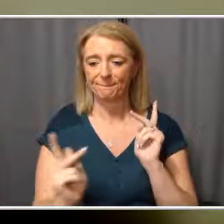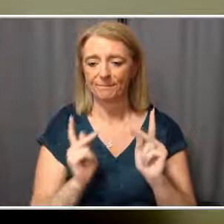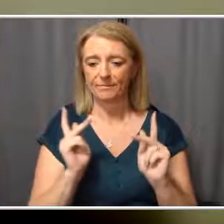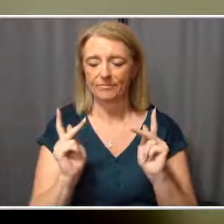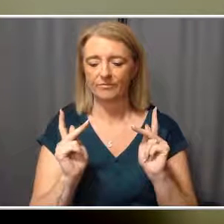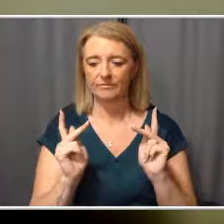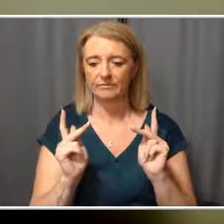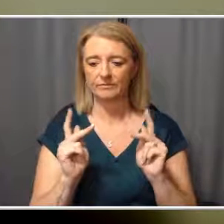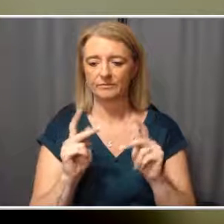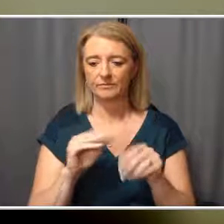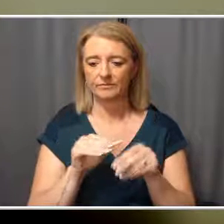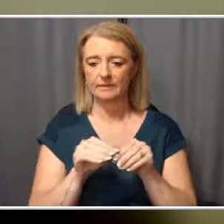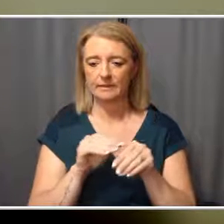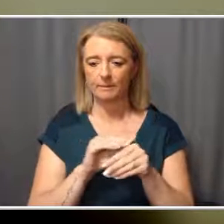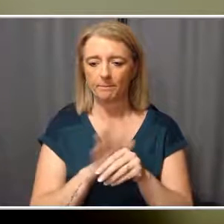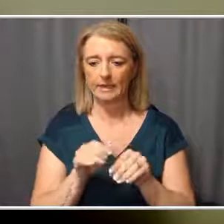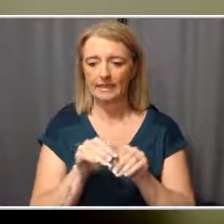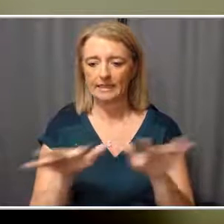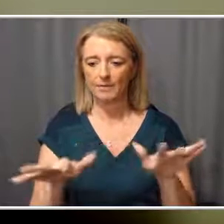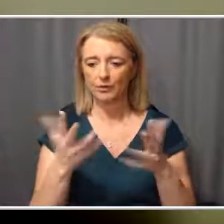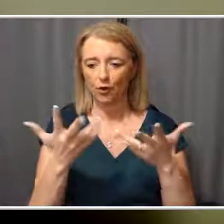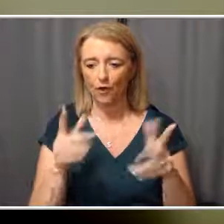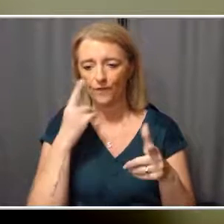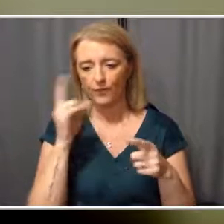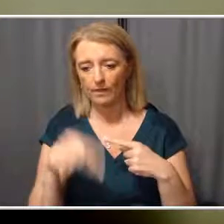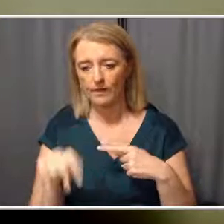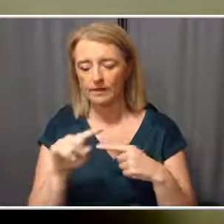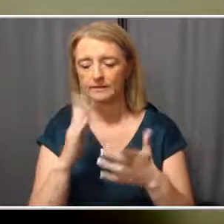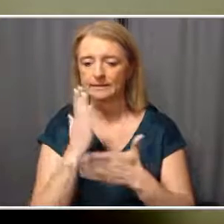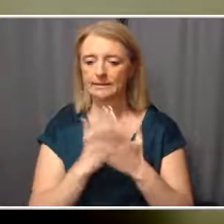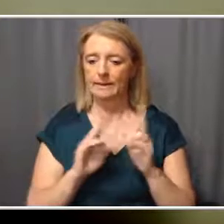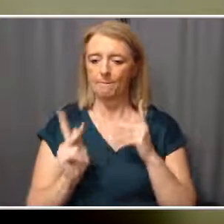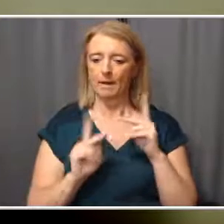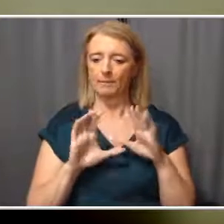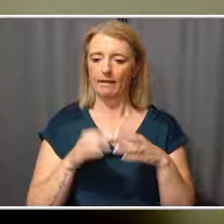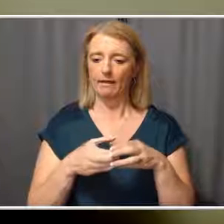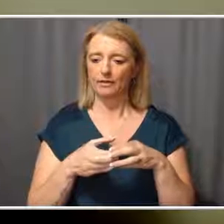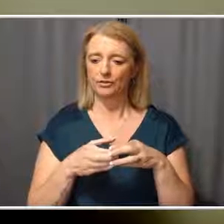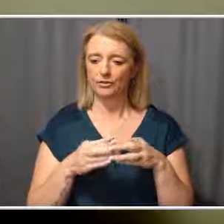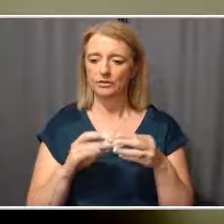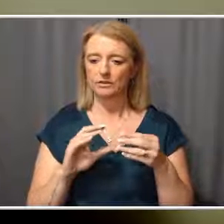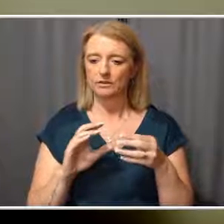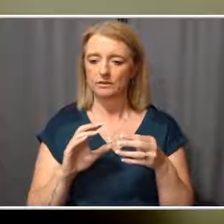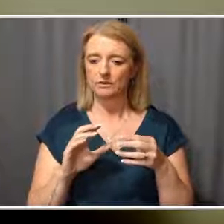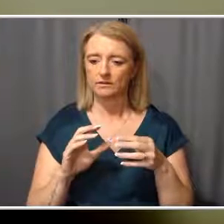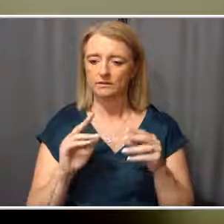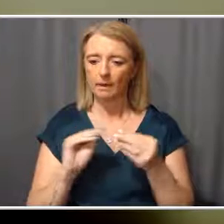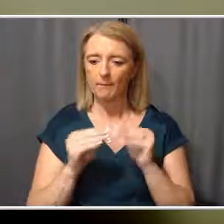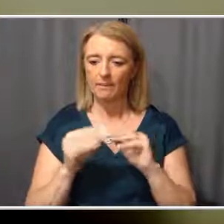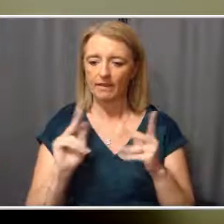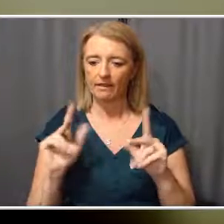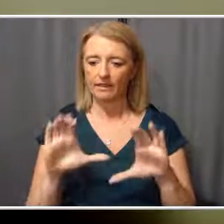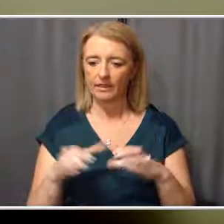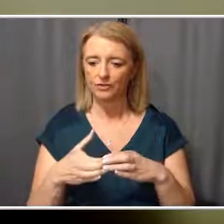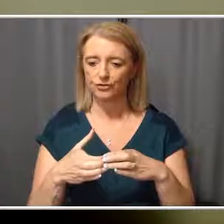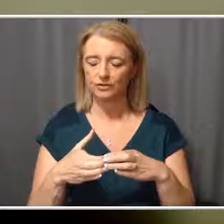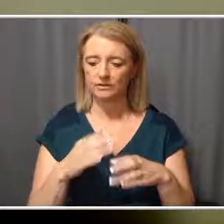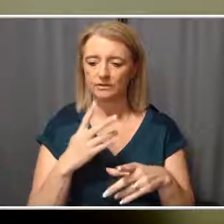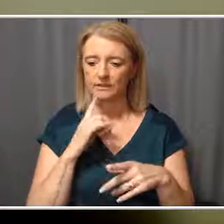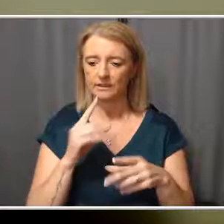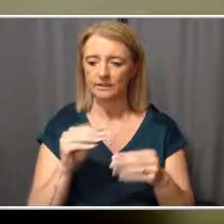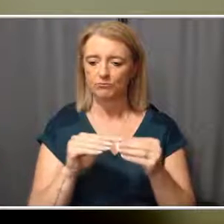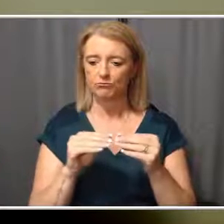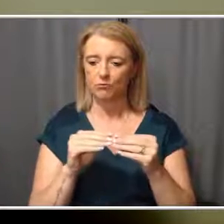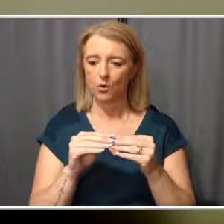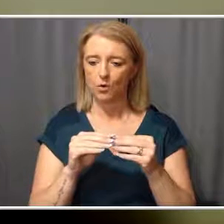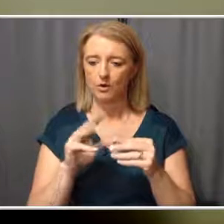oftentimes physicians are approached by their patients and lay people for help with antibiotics. They feel sick and they feel like a